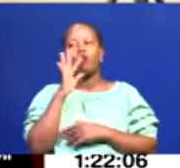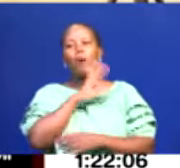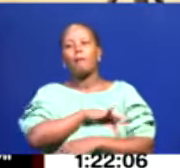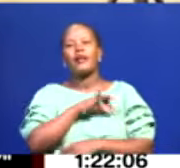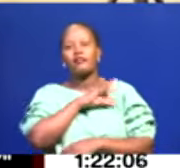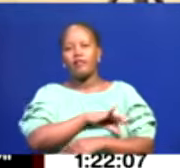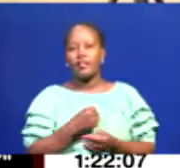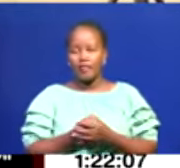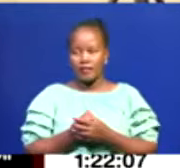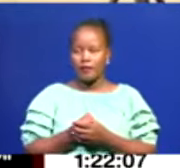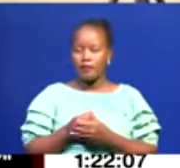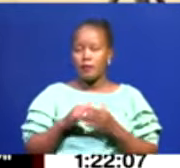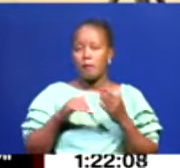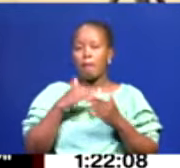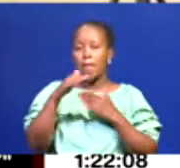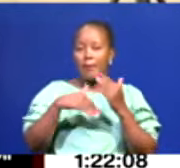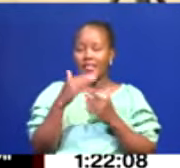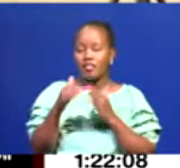materials that we have currently